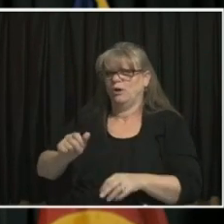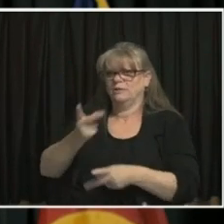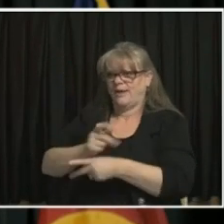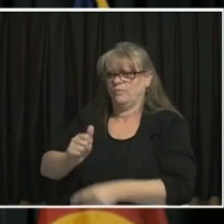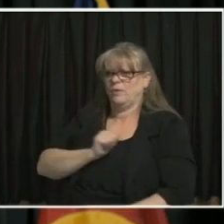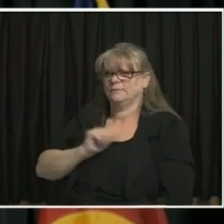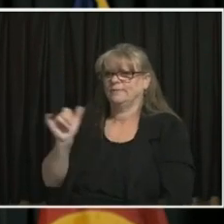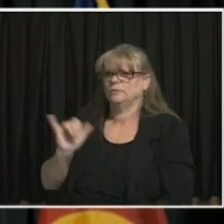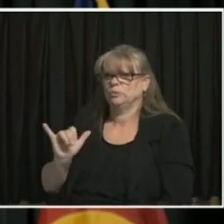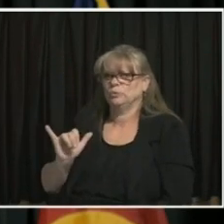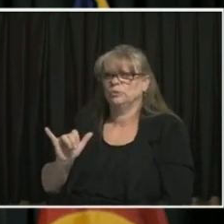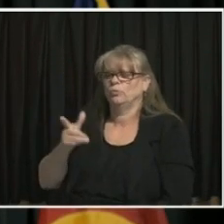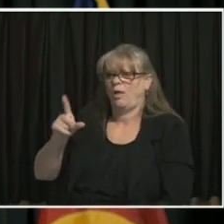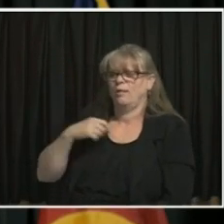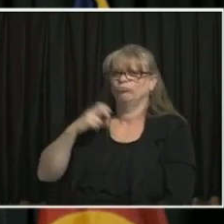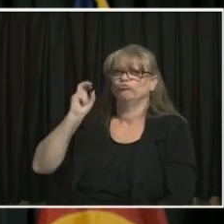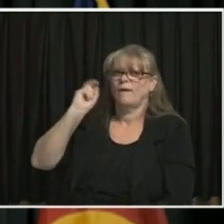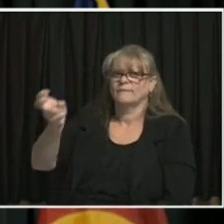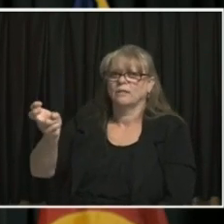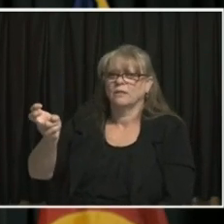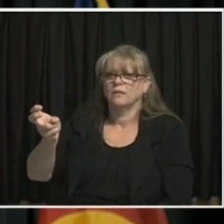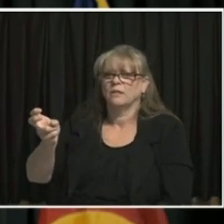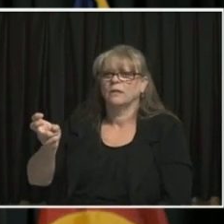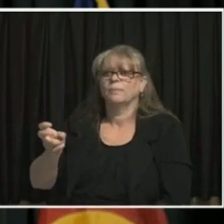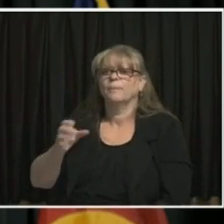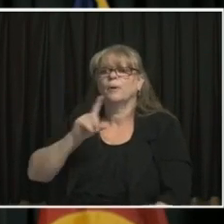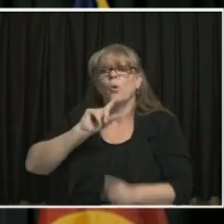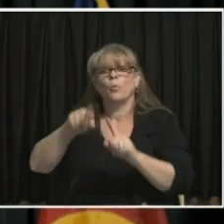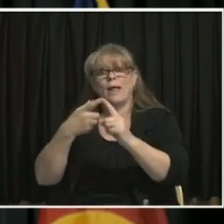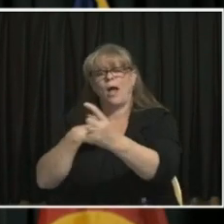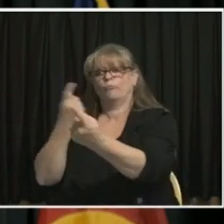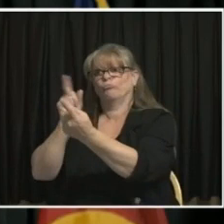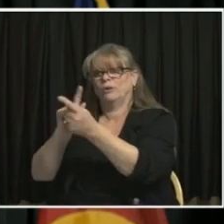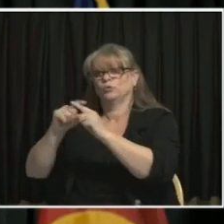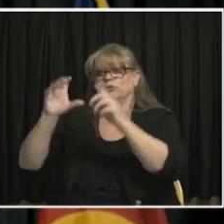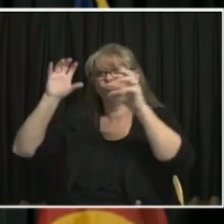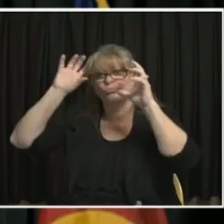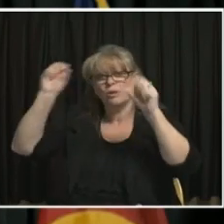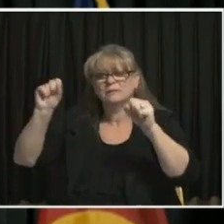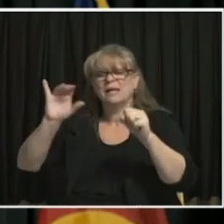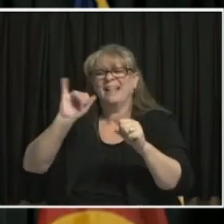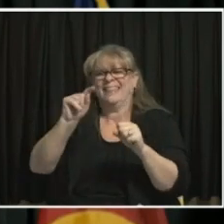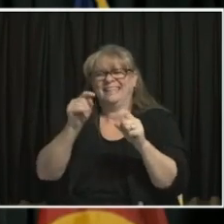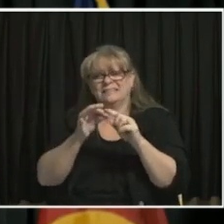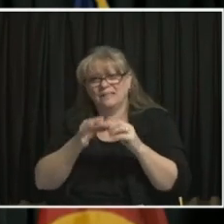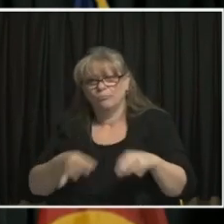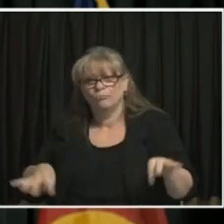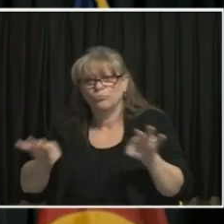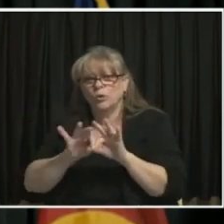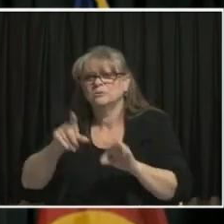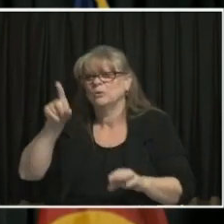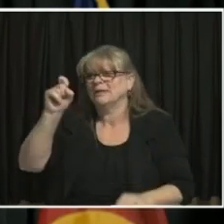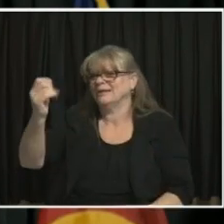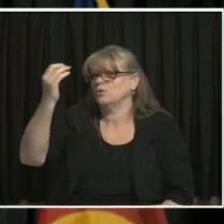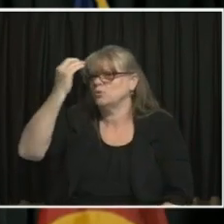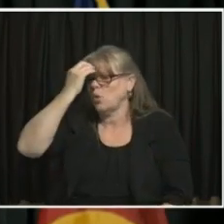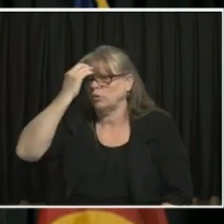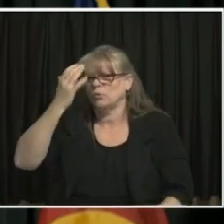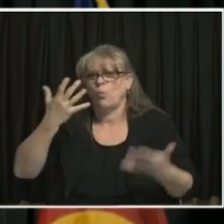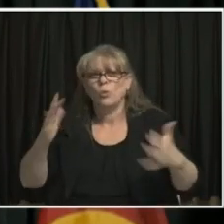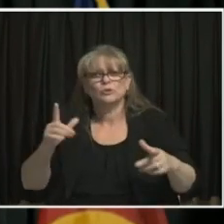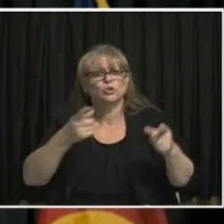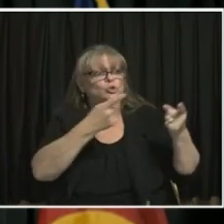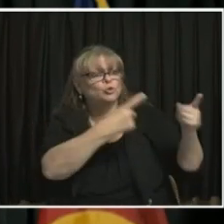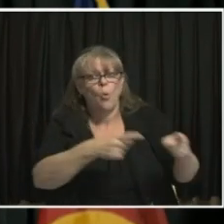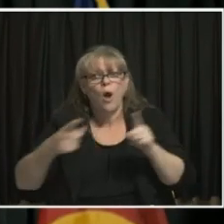important at the White House and at the President here is just the real difficulties the American people are facing from this virus. Many Americans